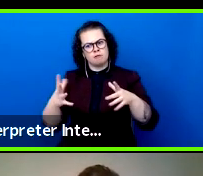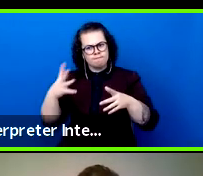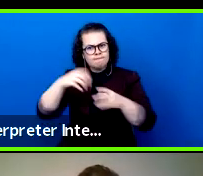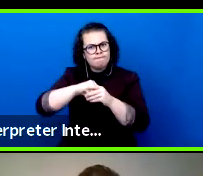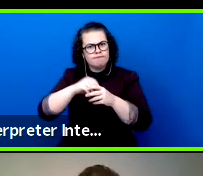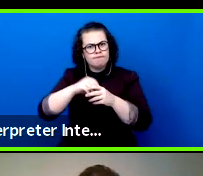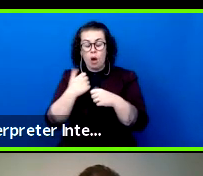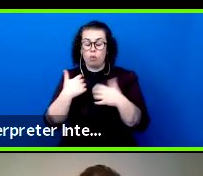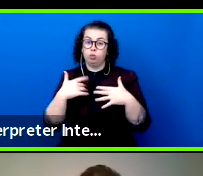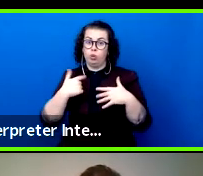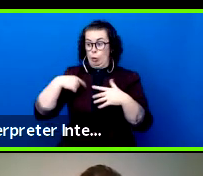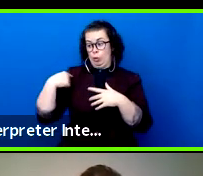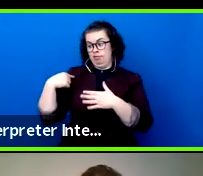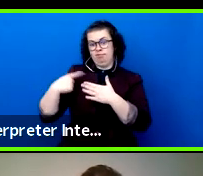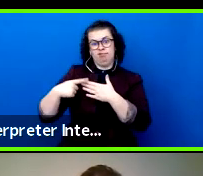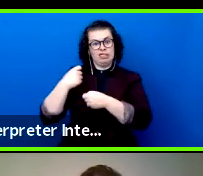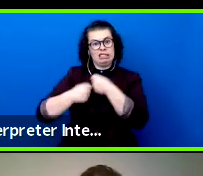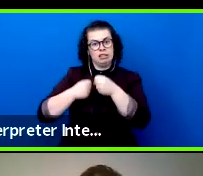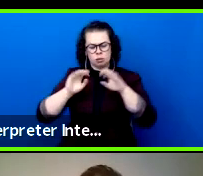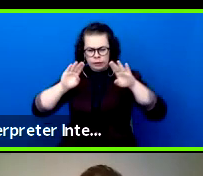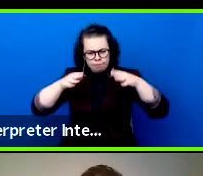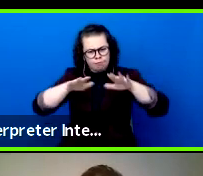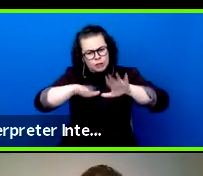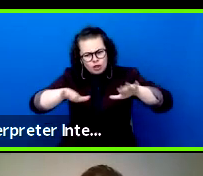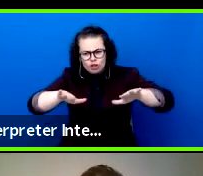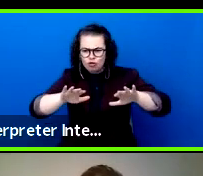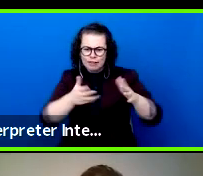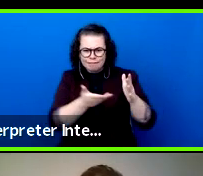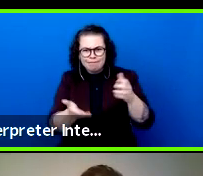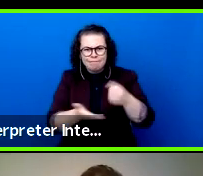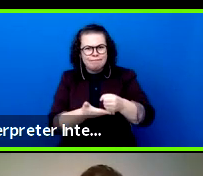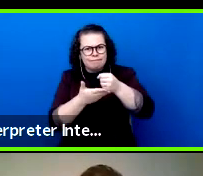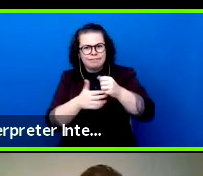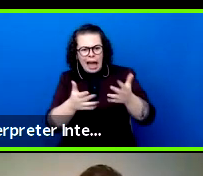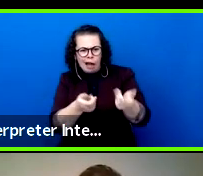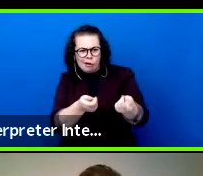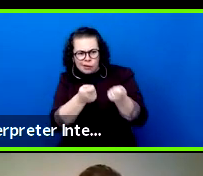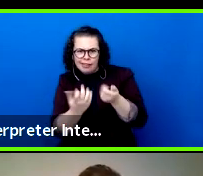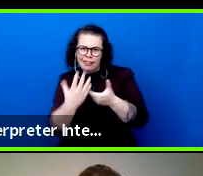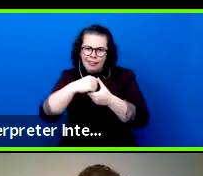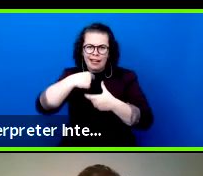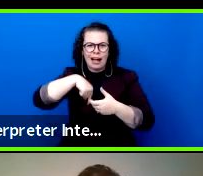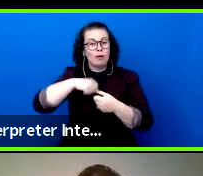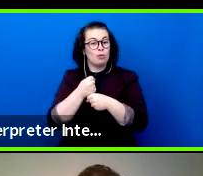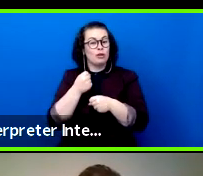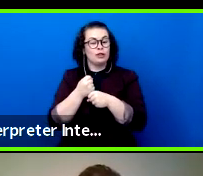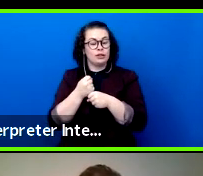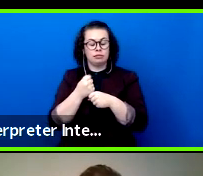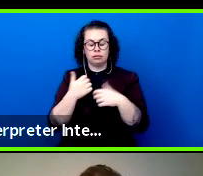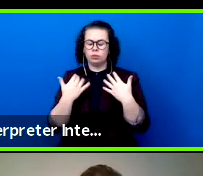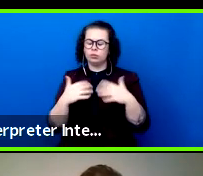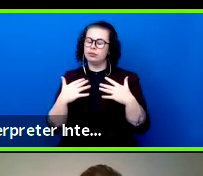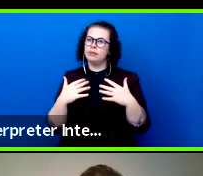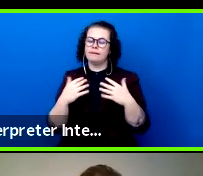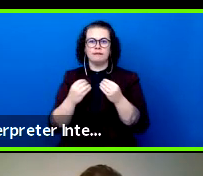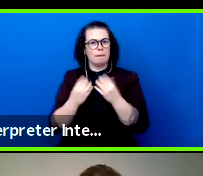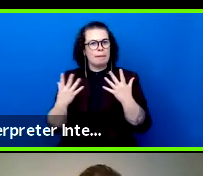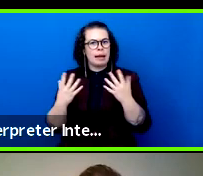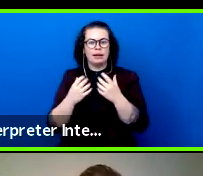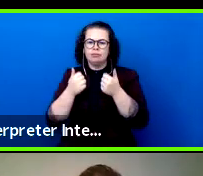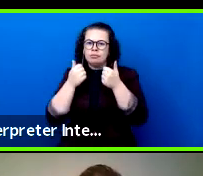focuses over the last couple of years. And we are, there have been so many excellent projects which have